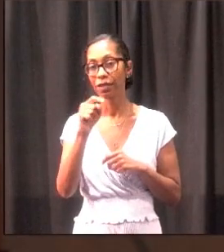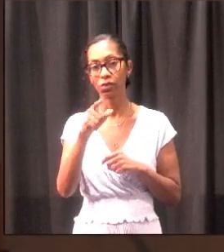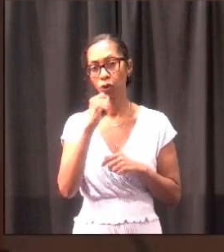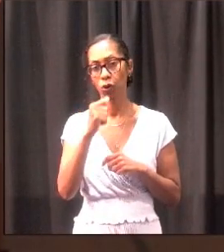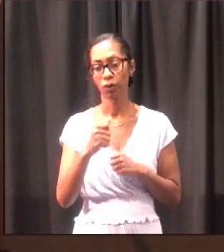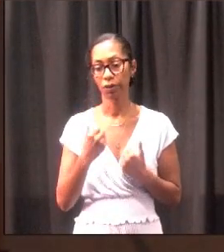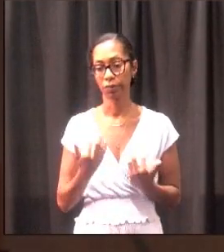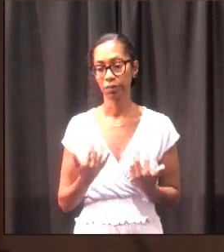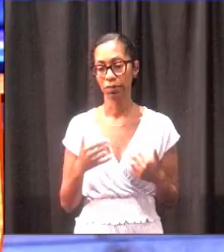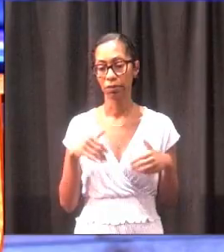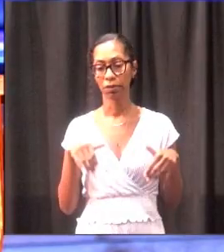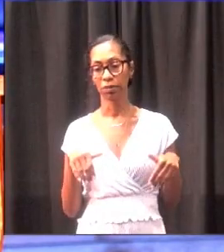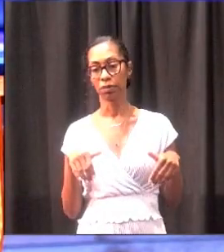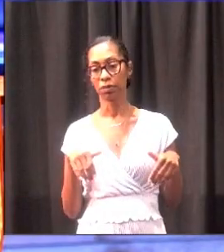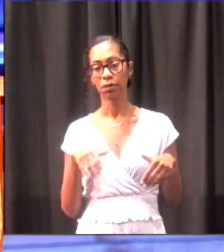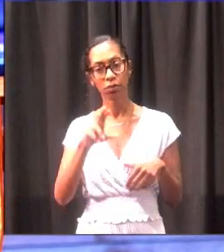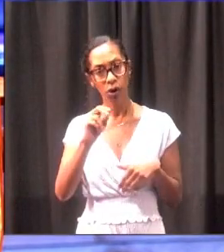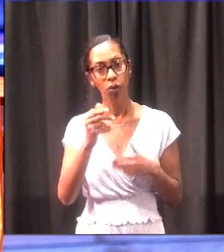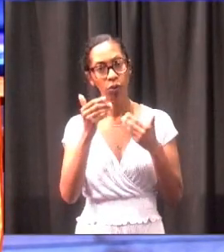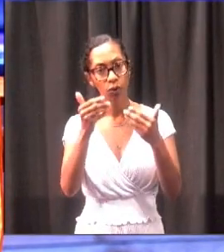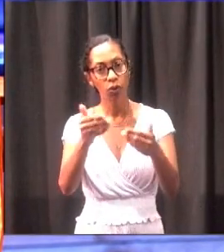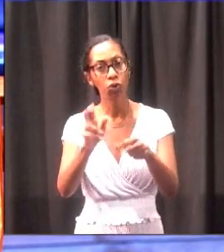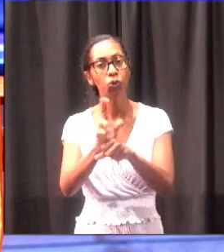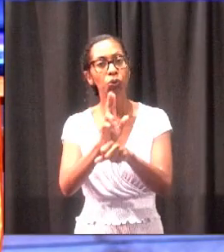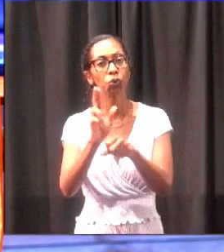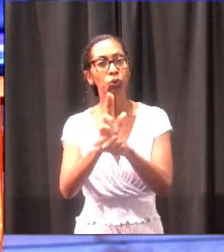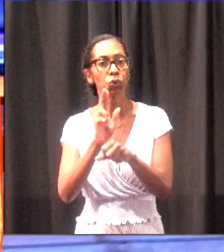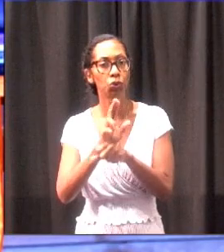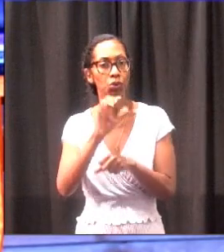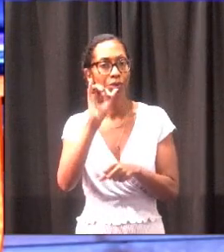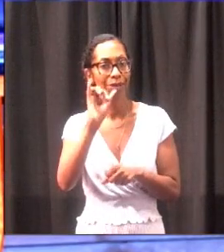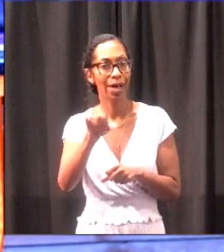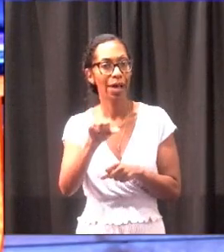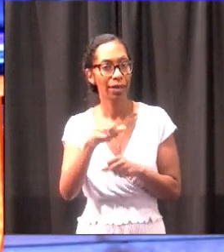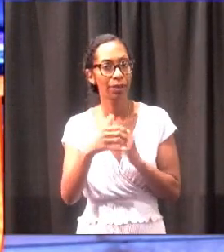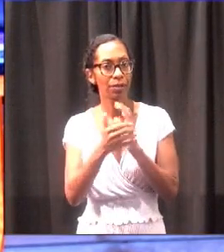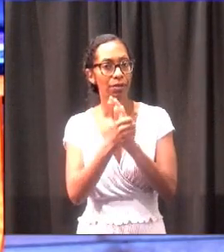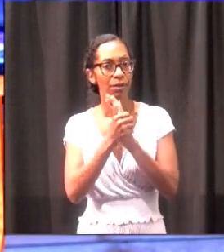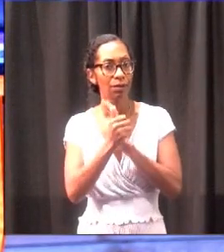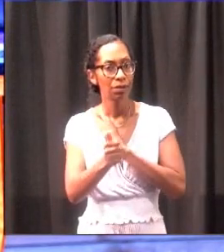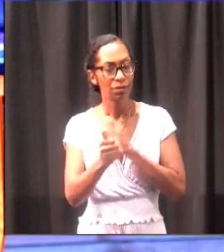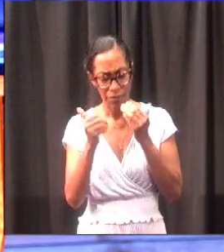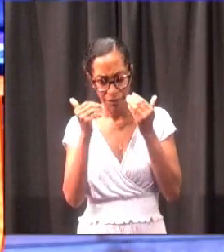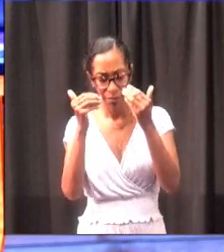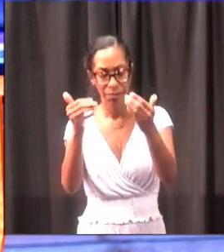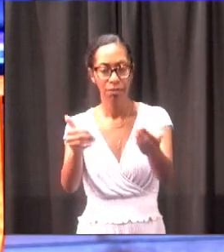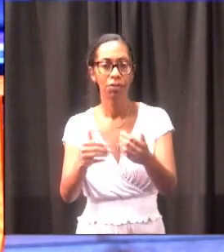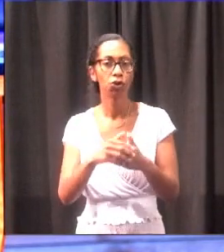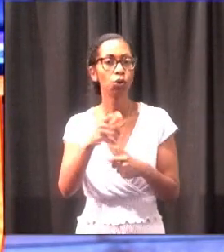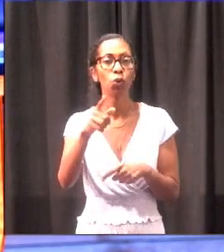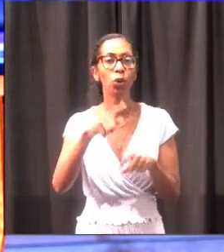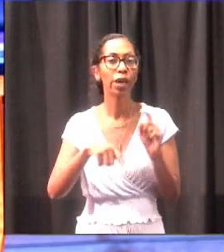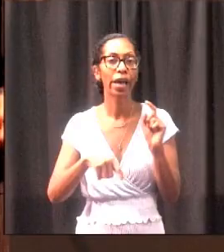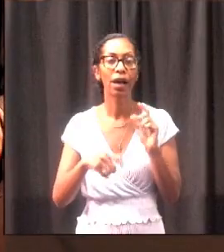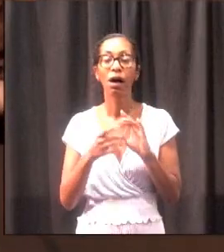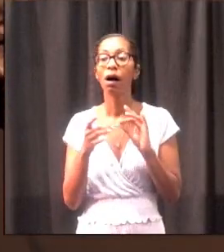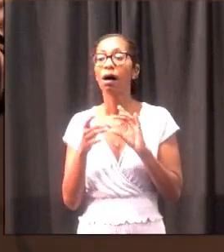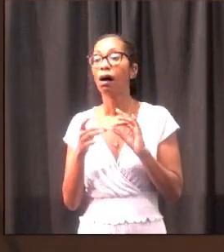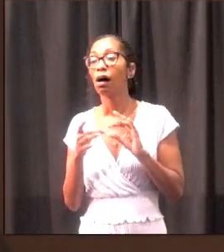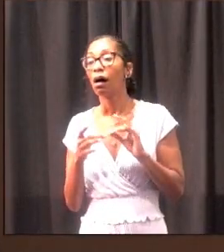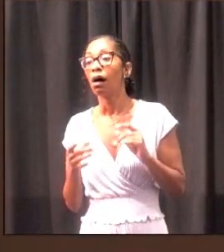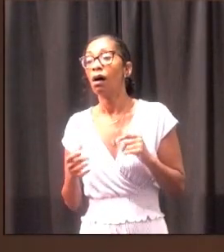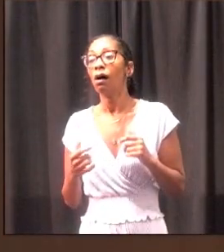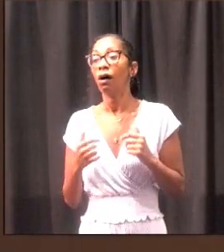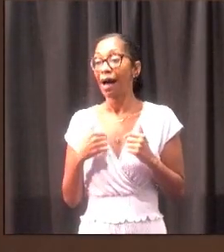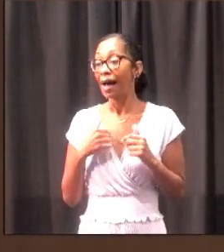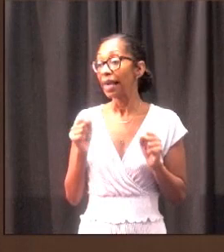gift that God confirms his work in you. See, you can't talk about what you can do and